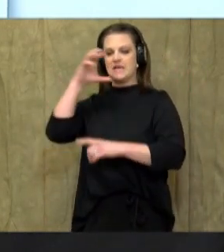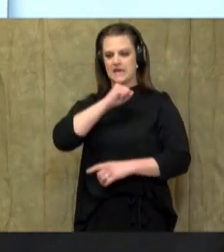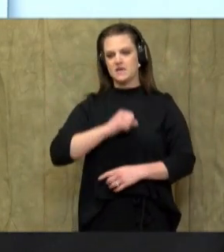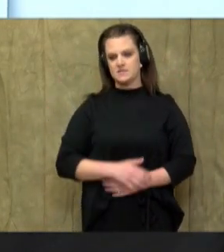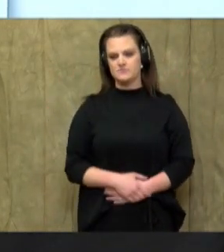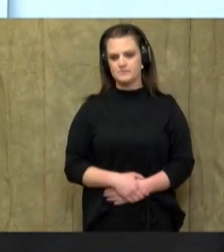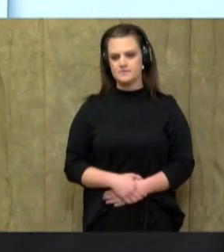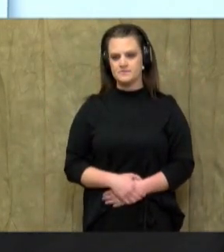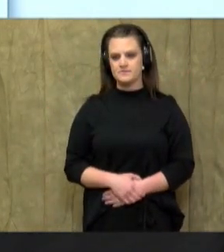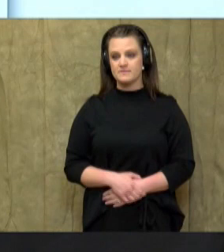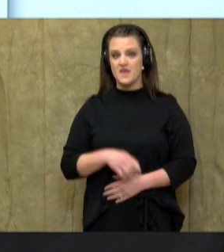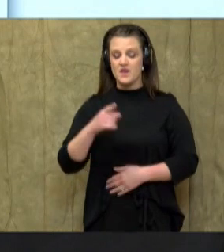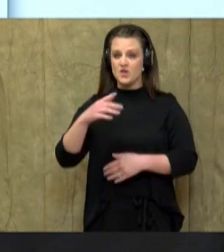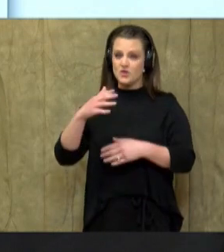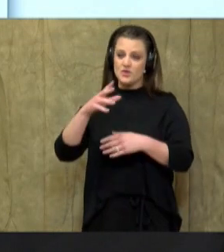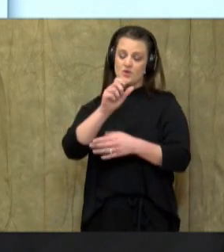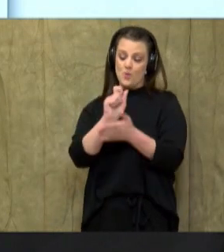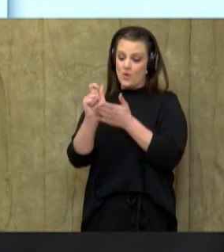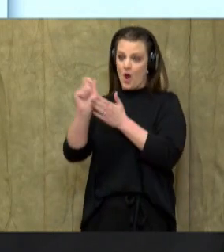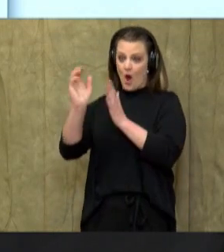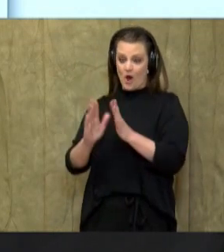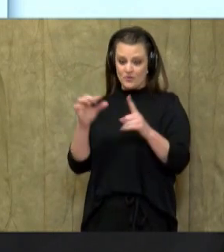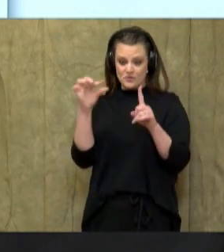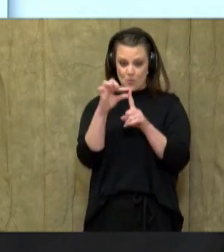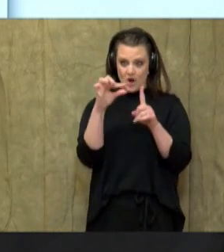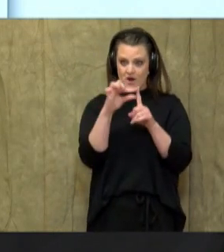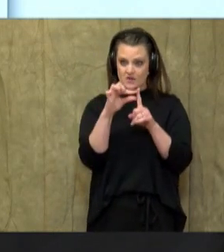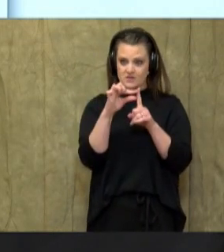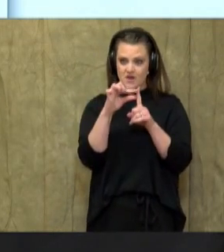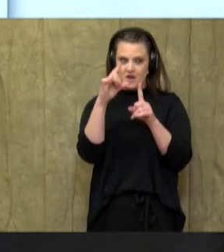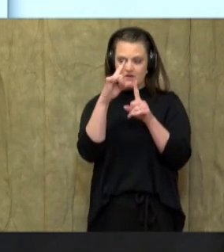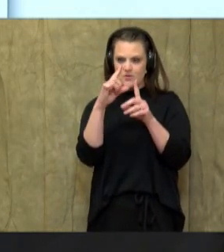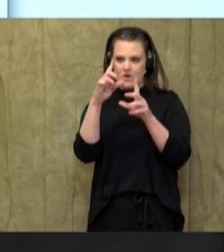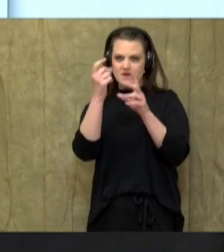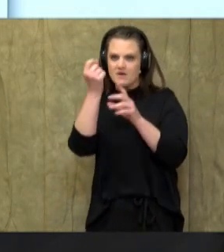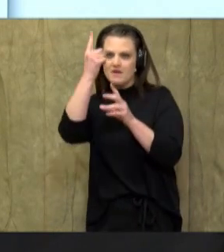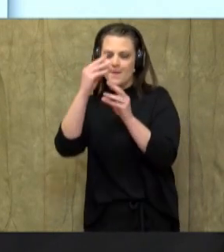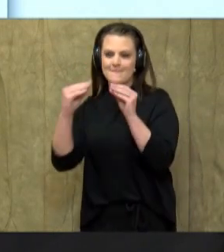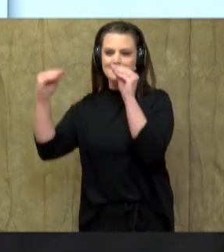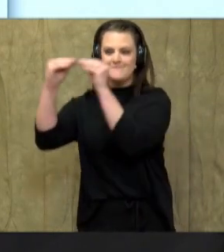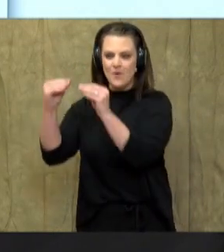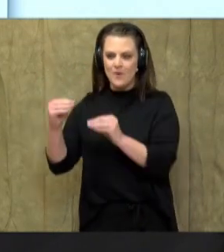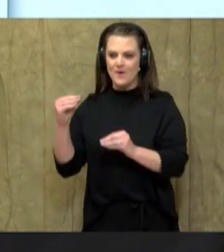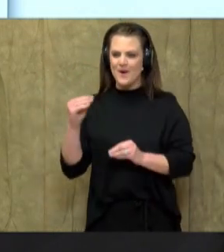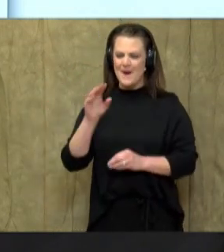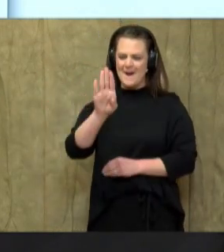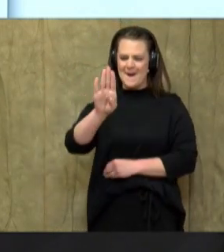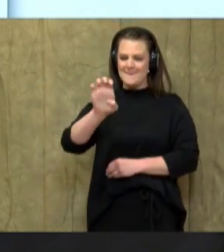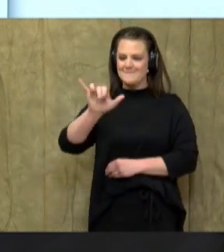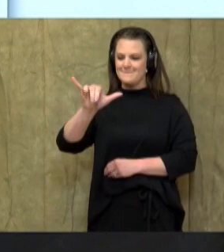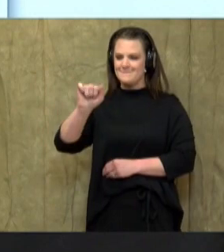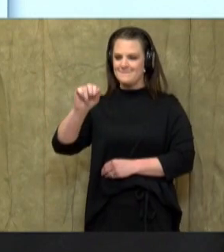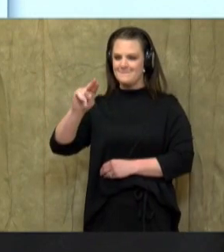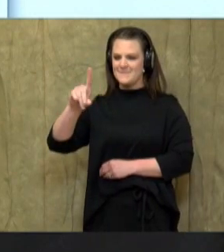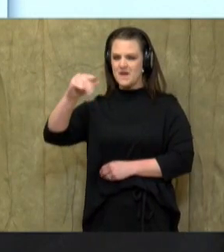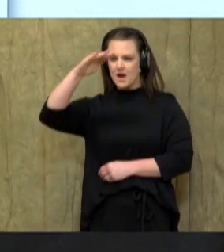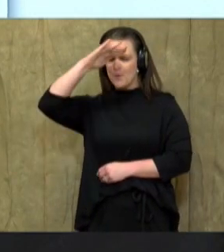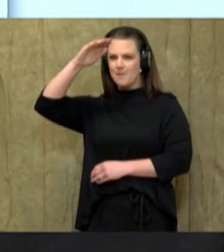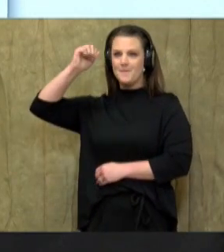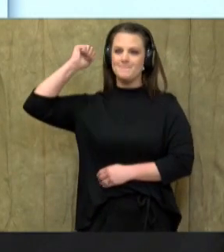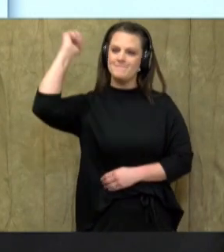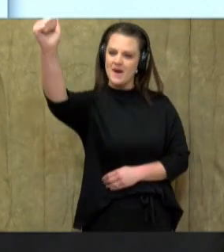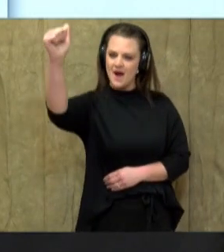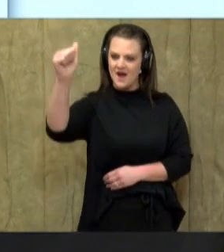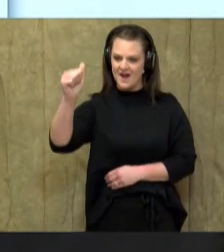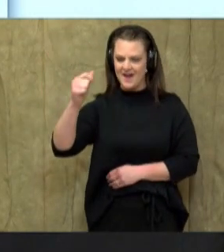are going beyond the author's words. Oh my goodness, when I saw that word beyond, do you know who I thought